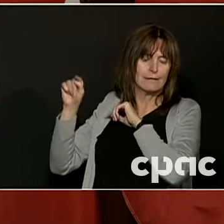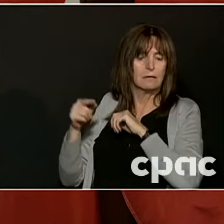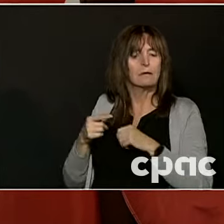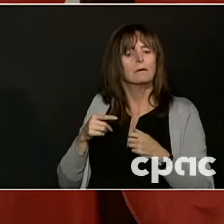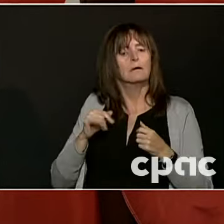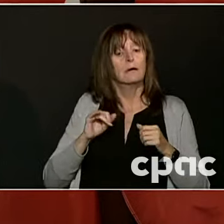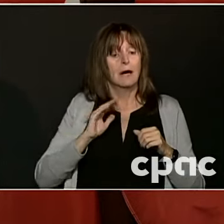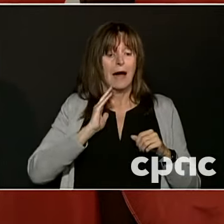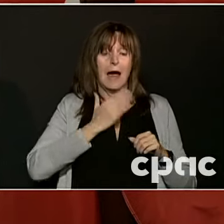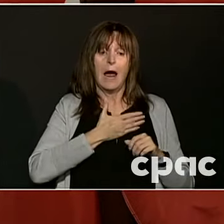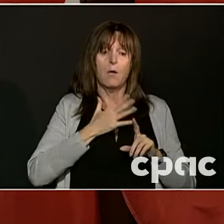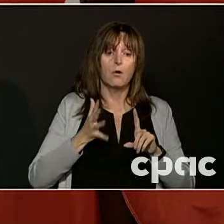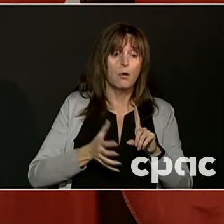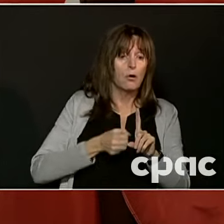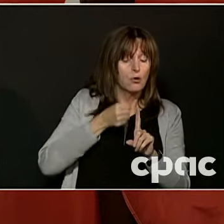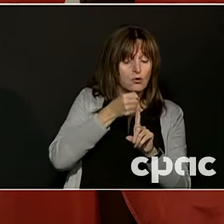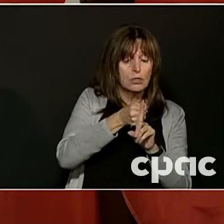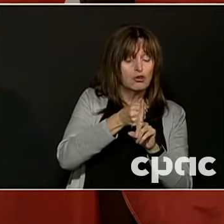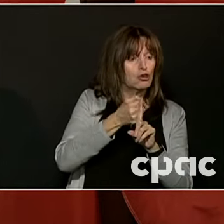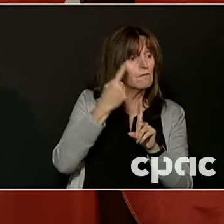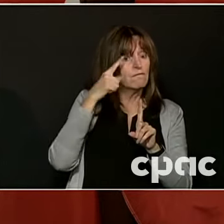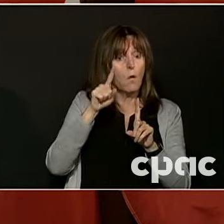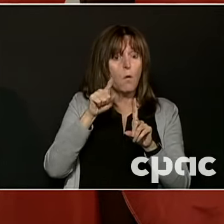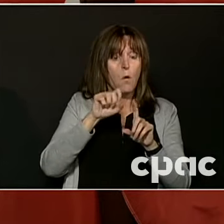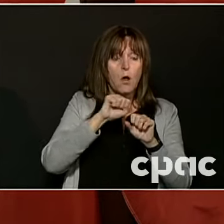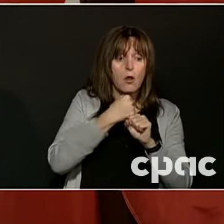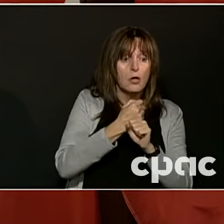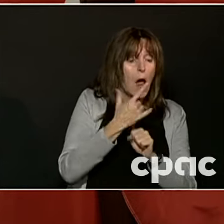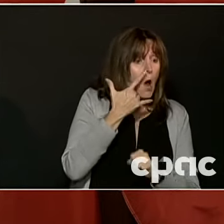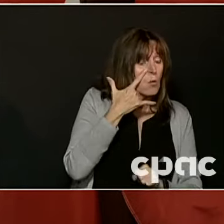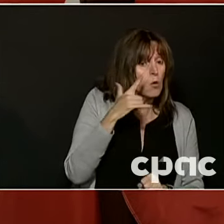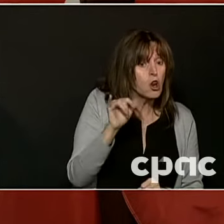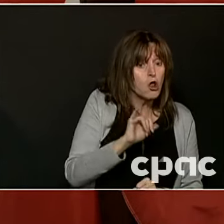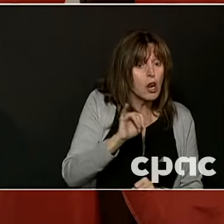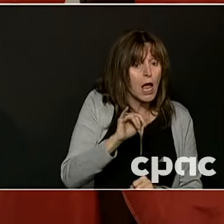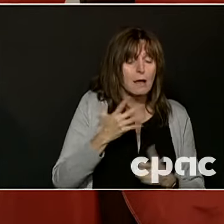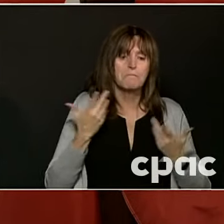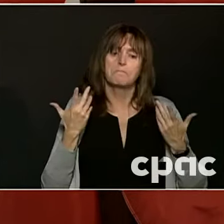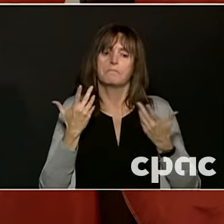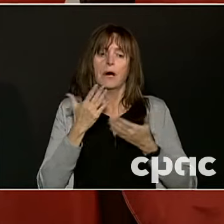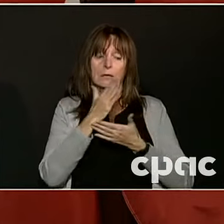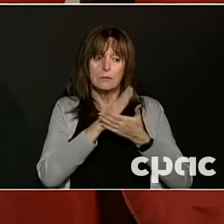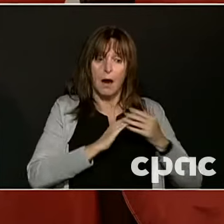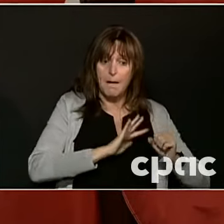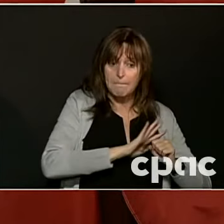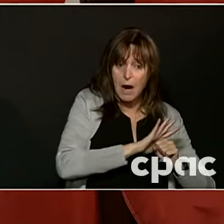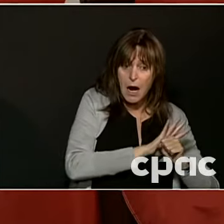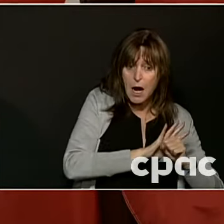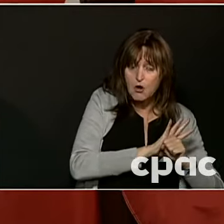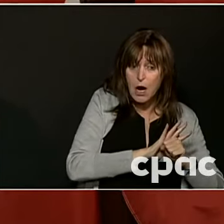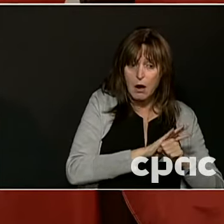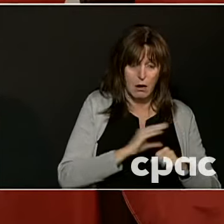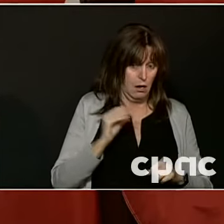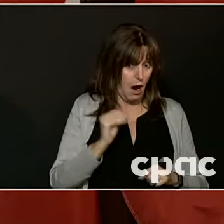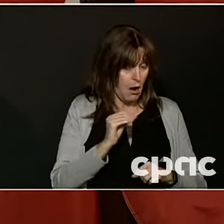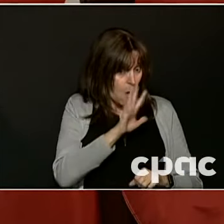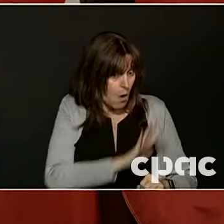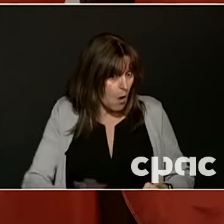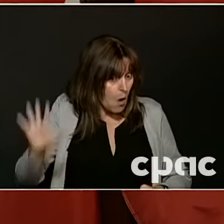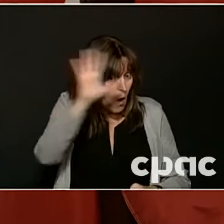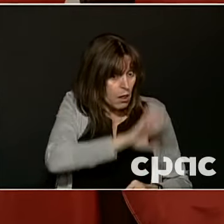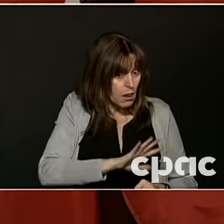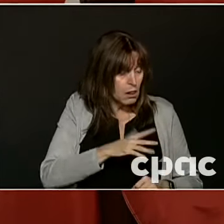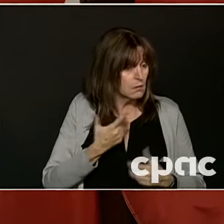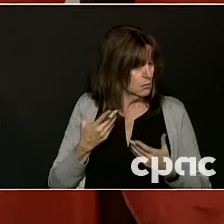do that? What would it consist of? Is that lockdown in some areas, lockdown in other areas? Or is it lockdown with schools closed, yes or